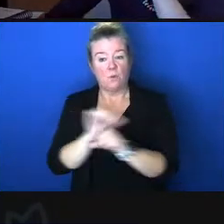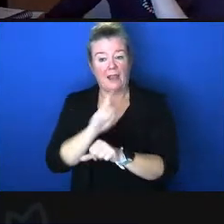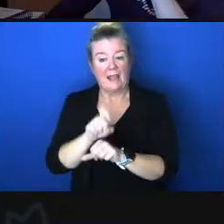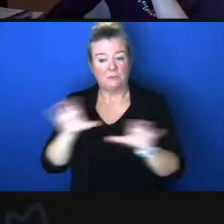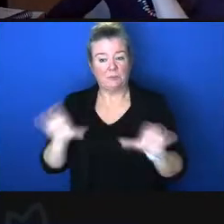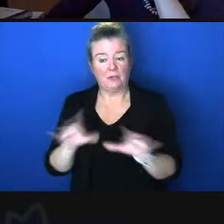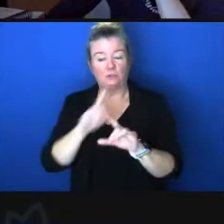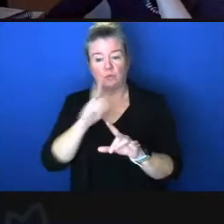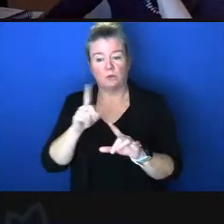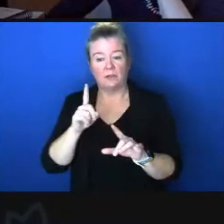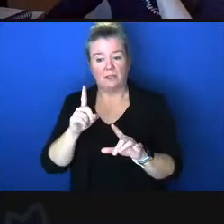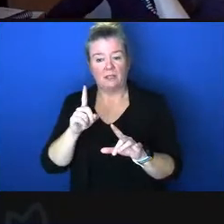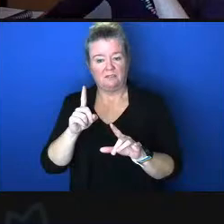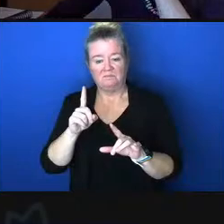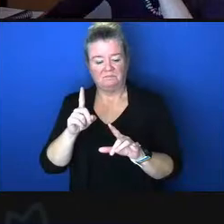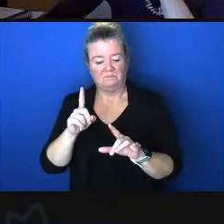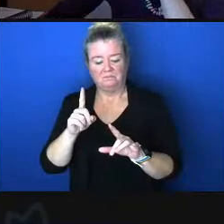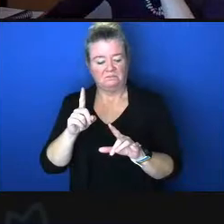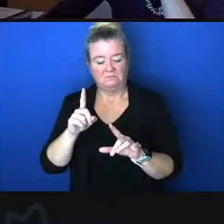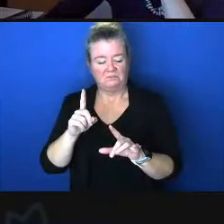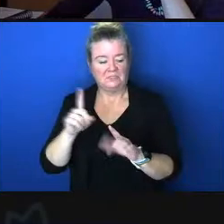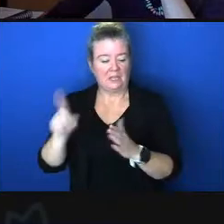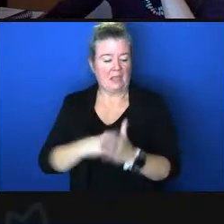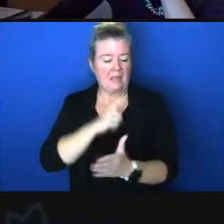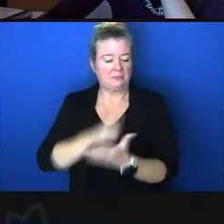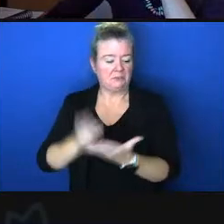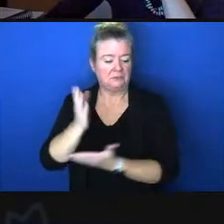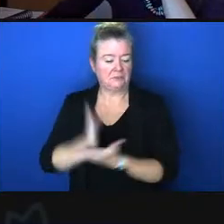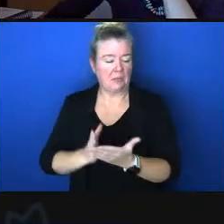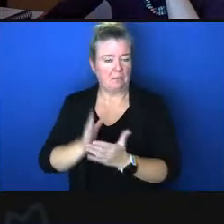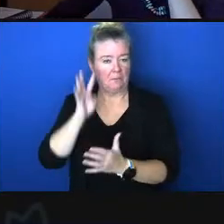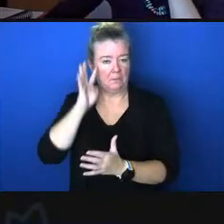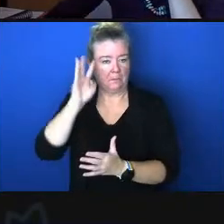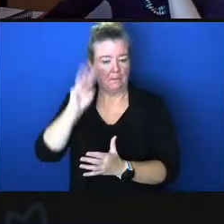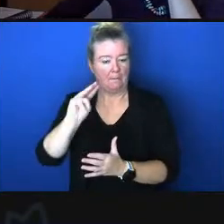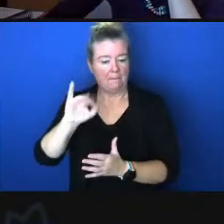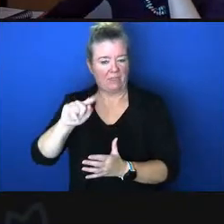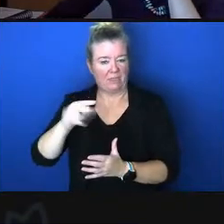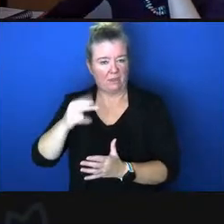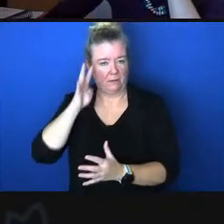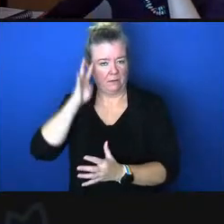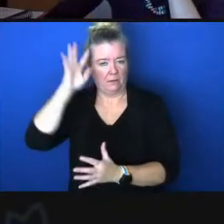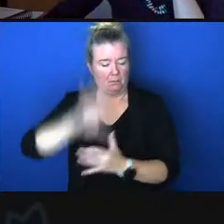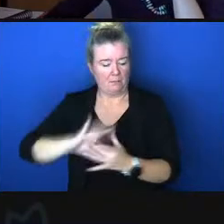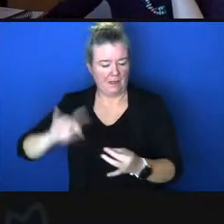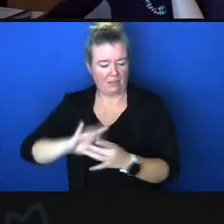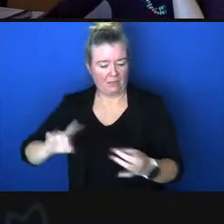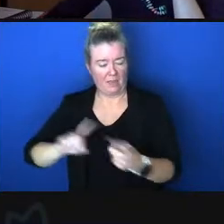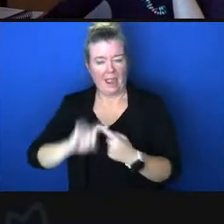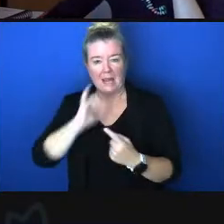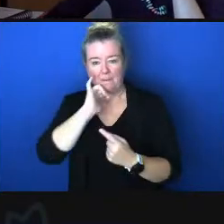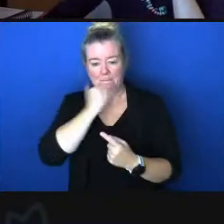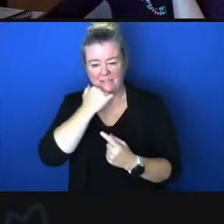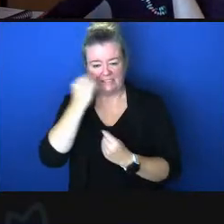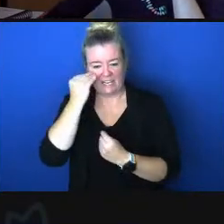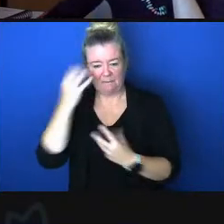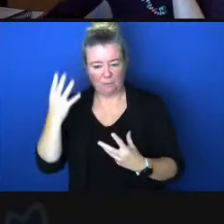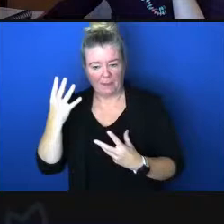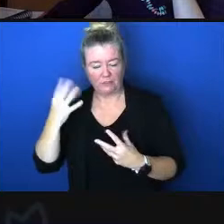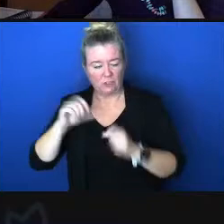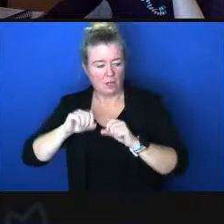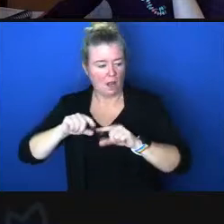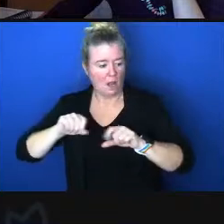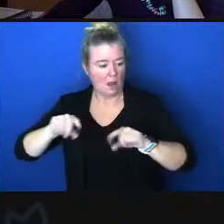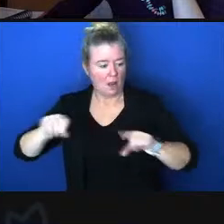really dispel some of the myths and the disinformation and the misinformation that is out there that many of our